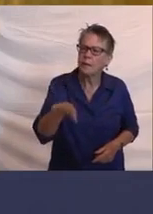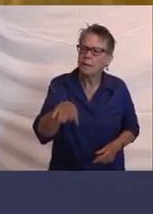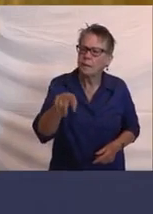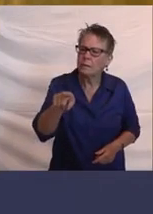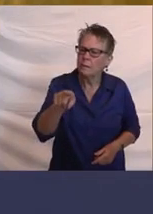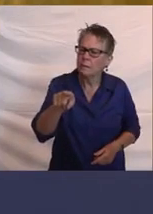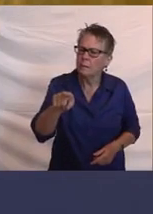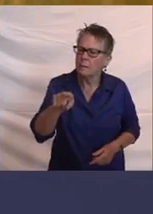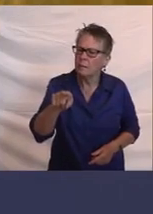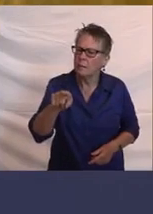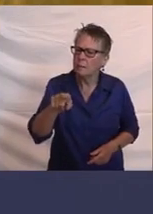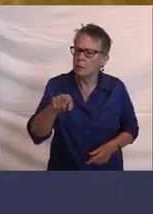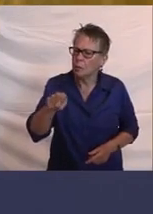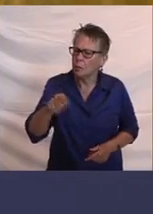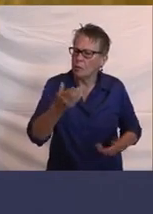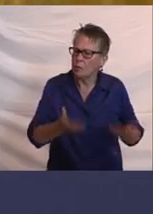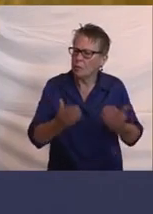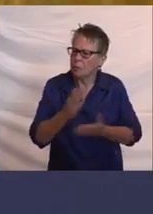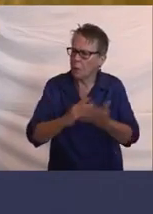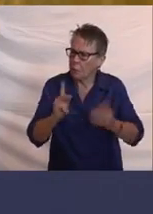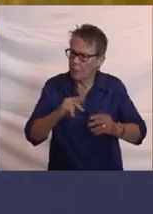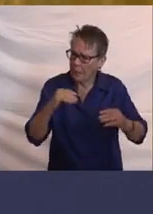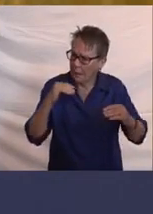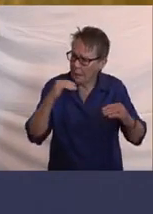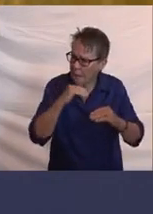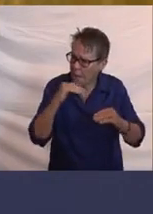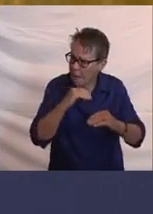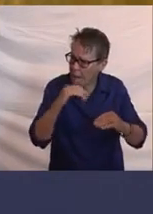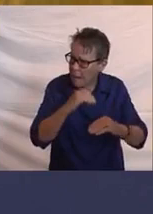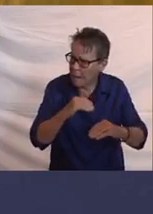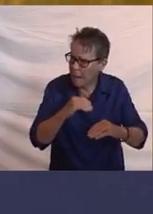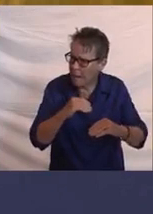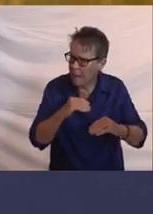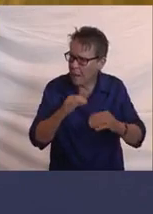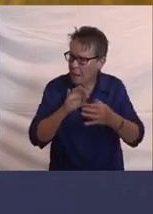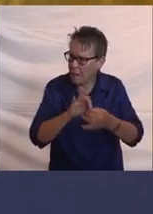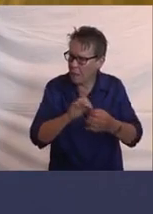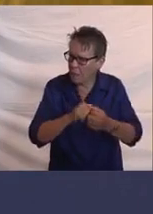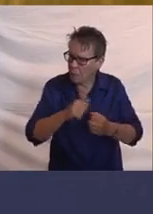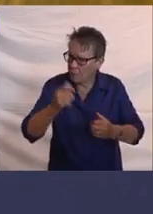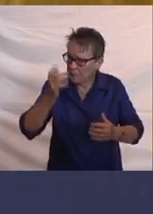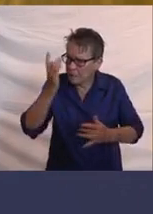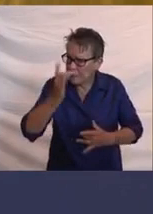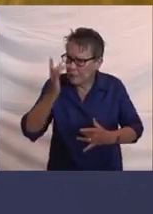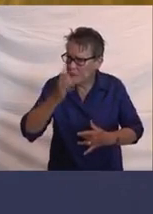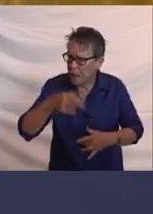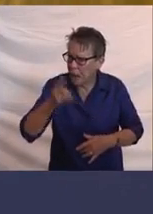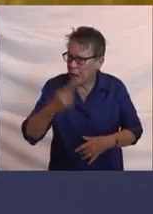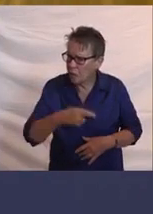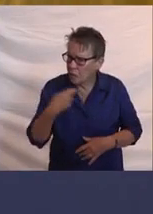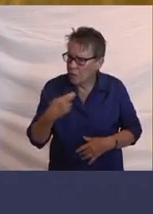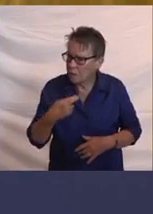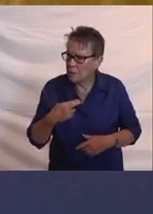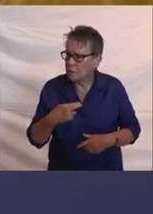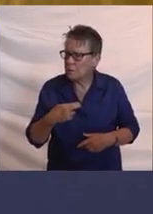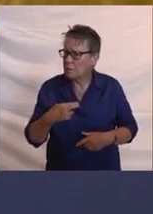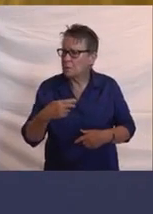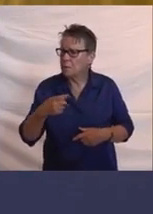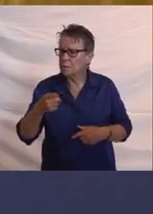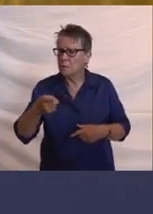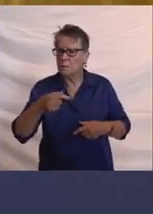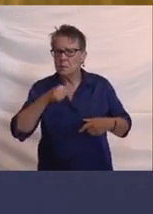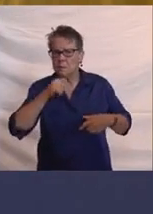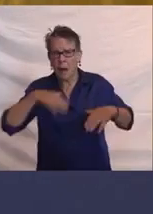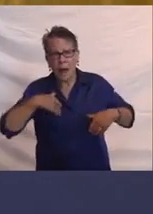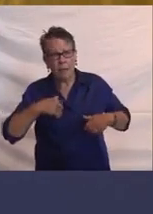harm of a person simply getting a 3rd dose of the vaccine with or without FDA approval? The vaccine's safe, it's currently free.